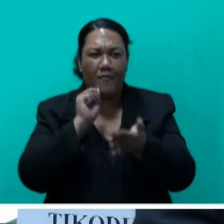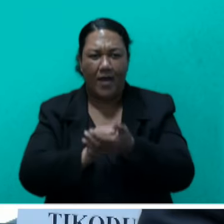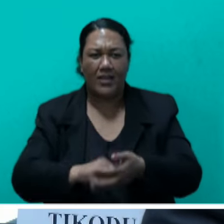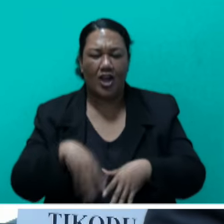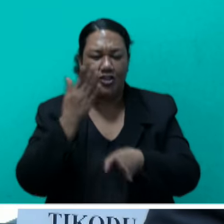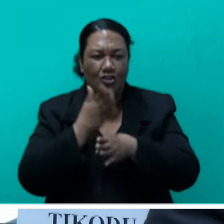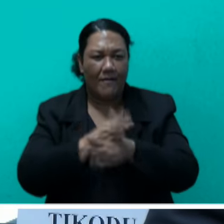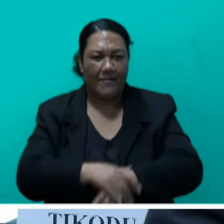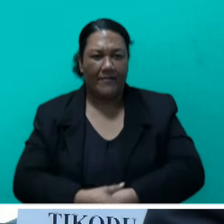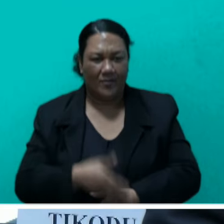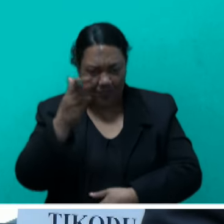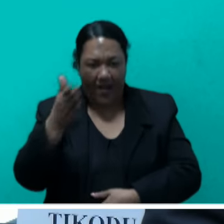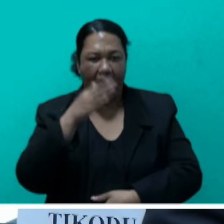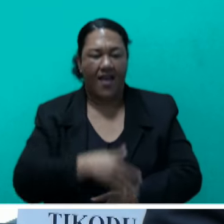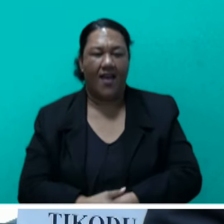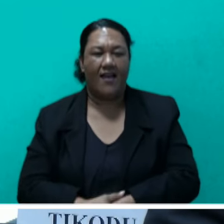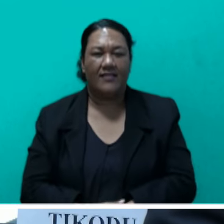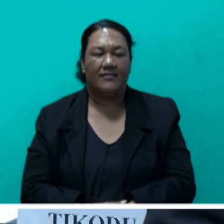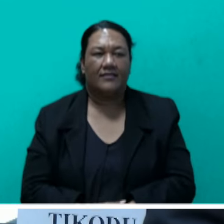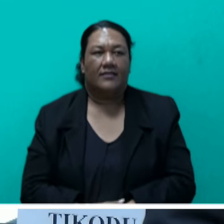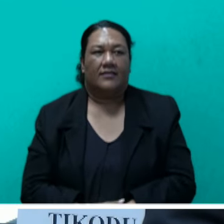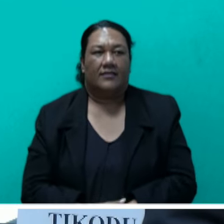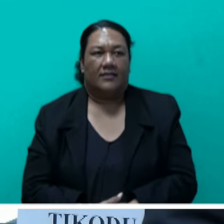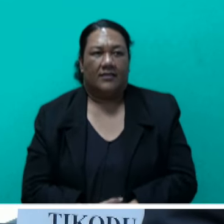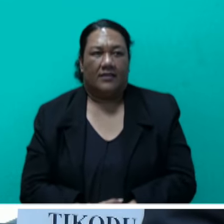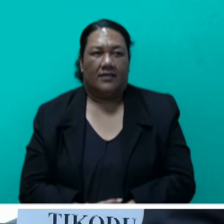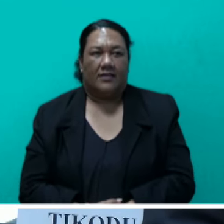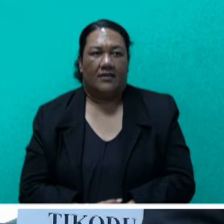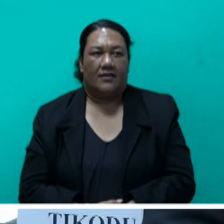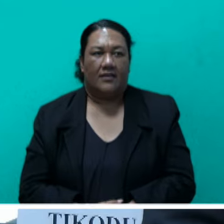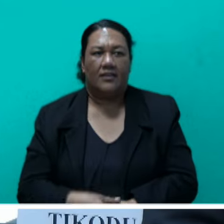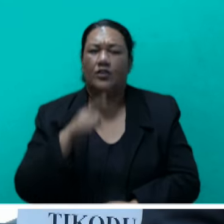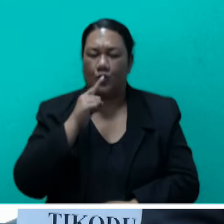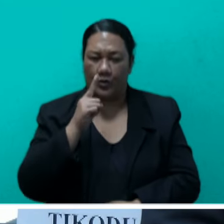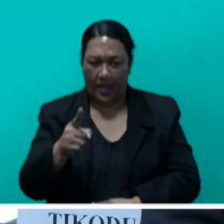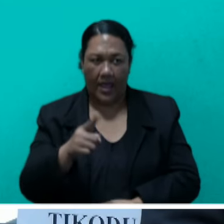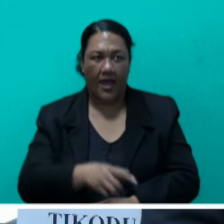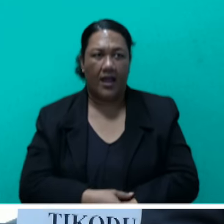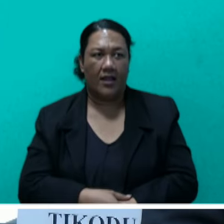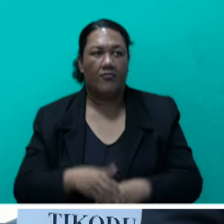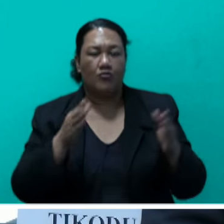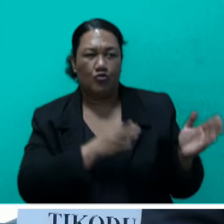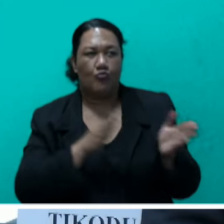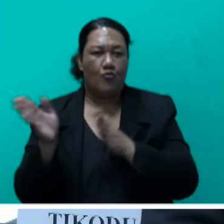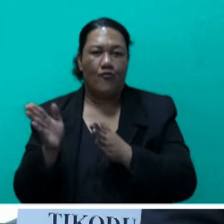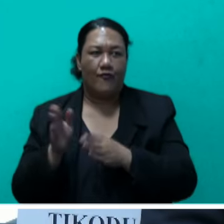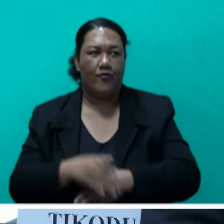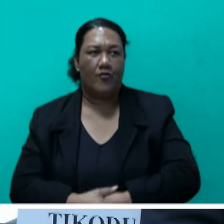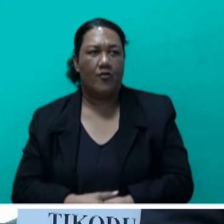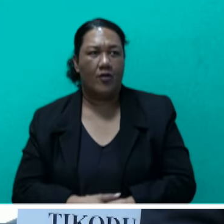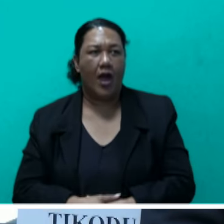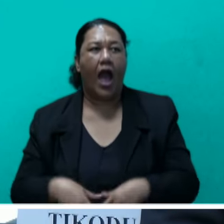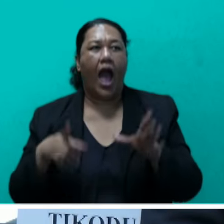Consultations with the farmers in the West, and that he told us to move They were told to move. Abdul